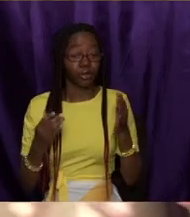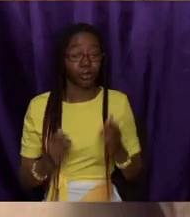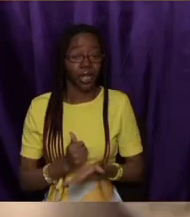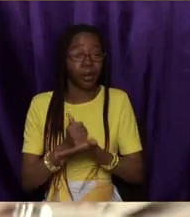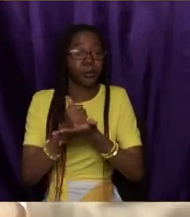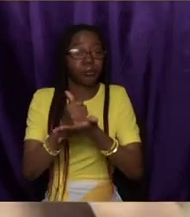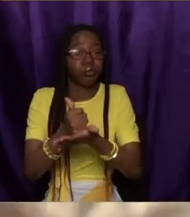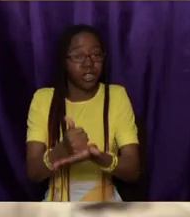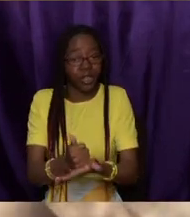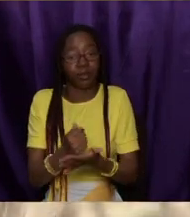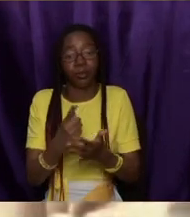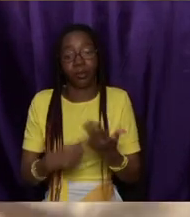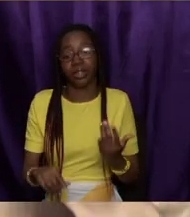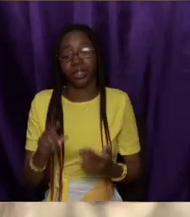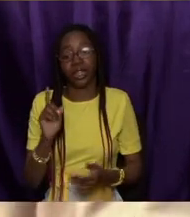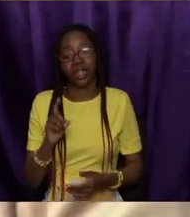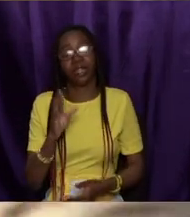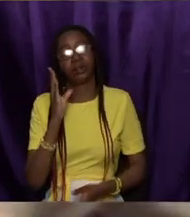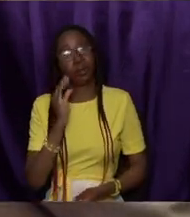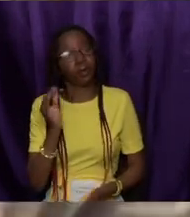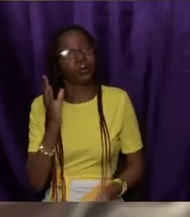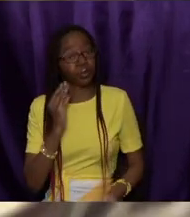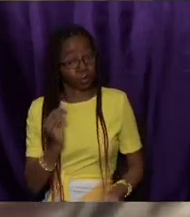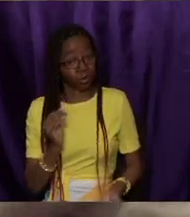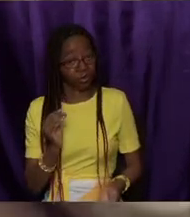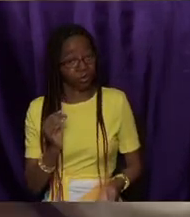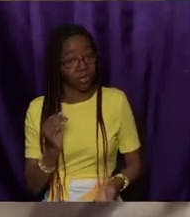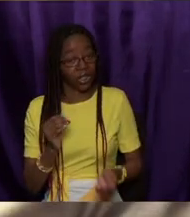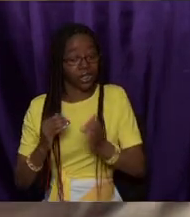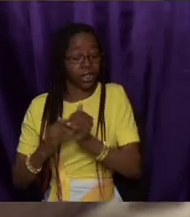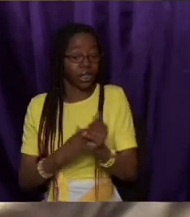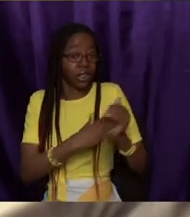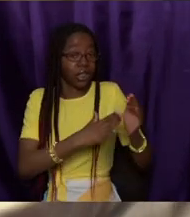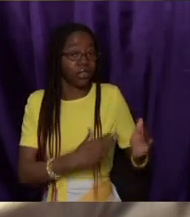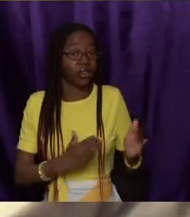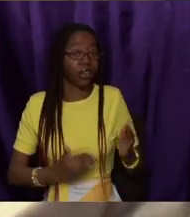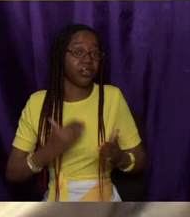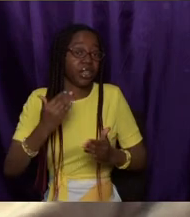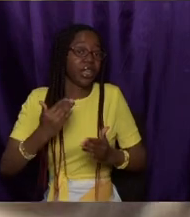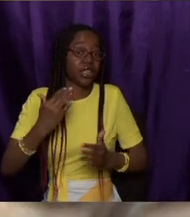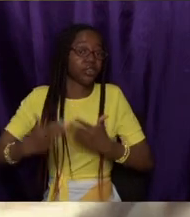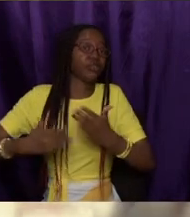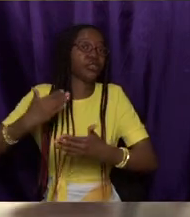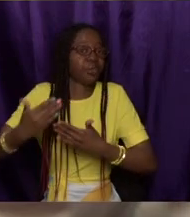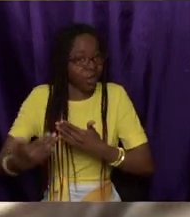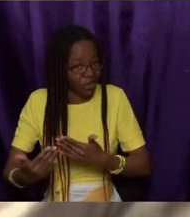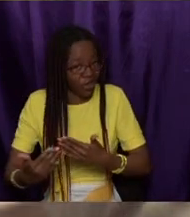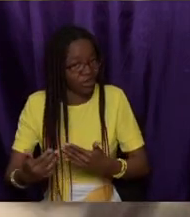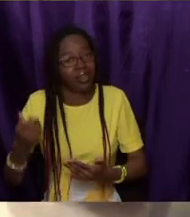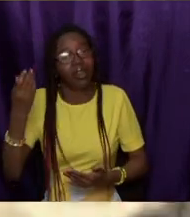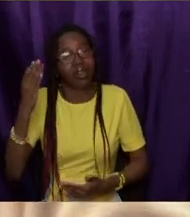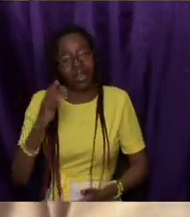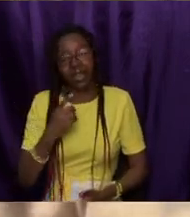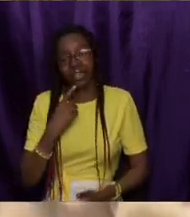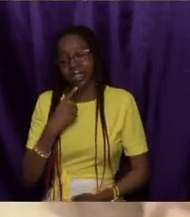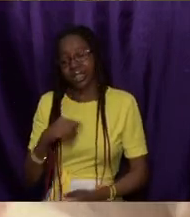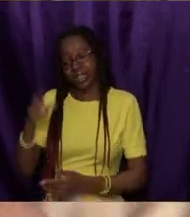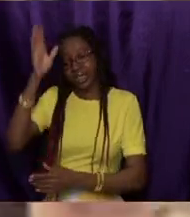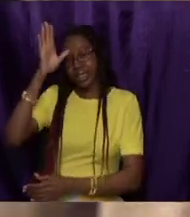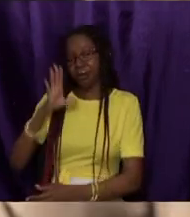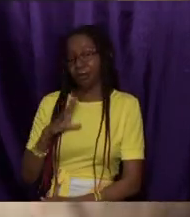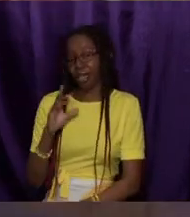what they had been going through. To the leader of the next generation, God says to